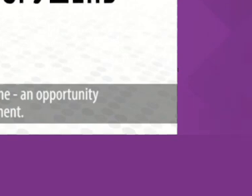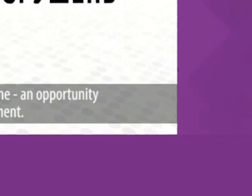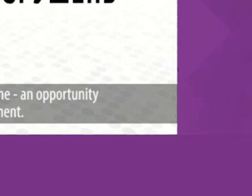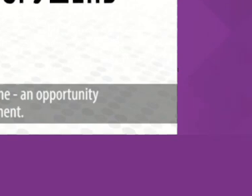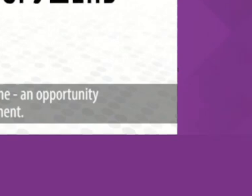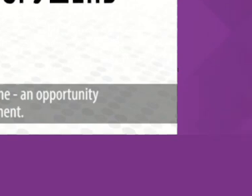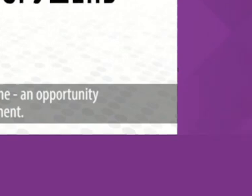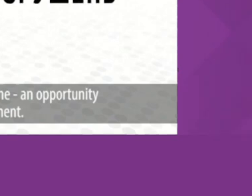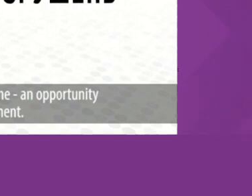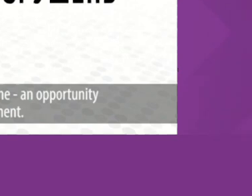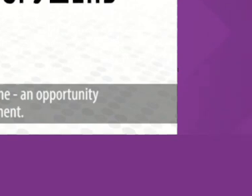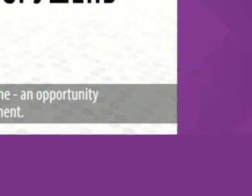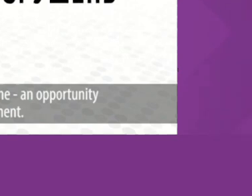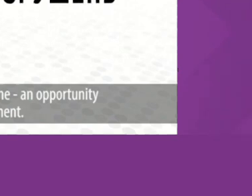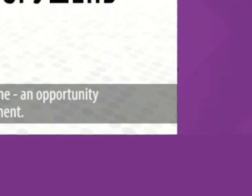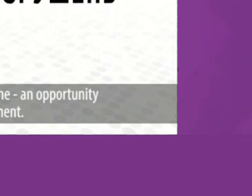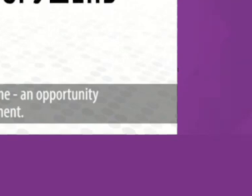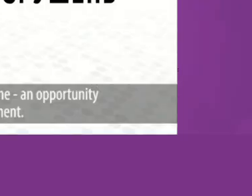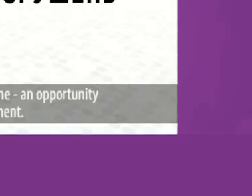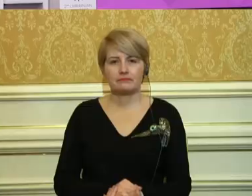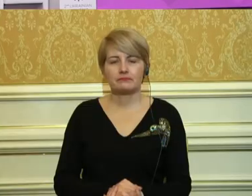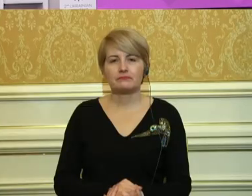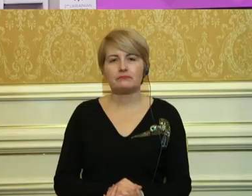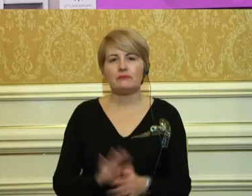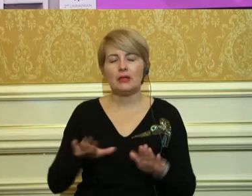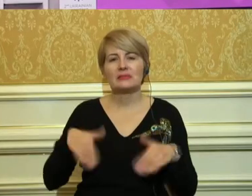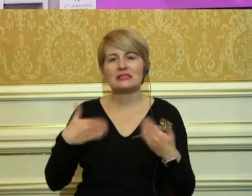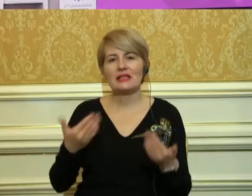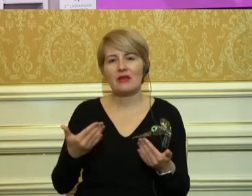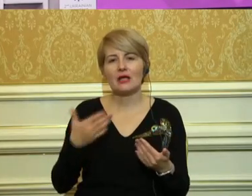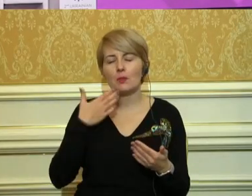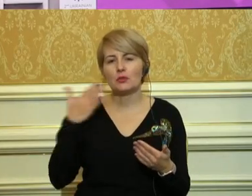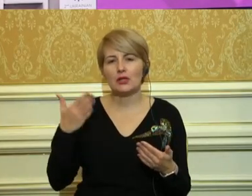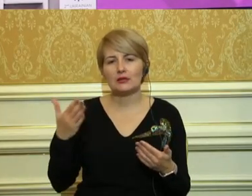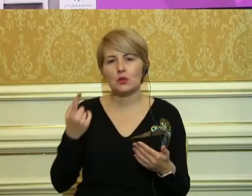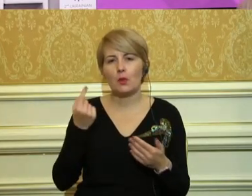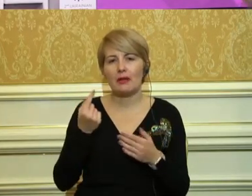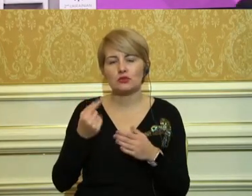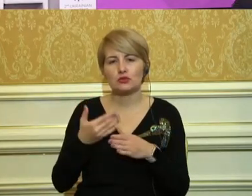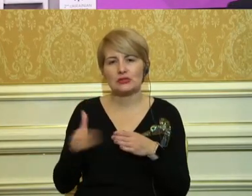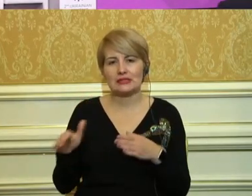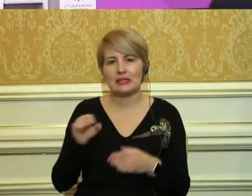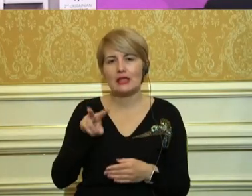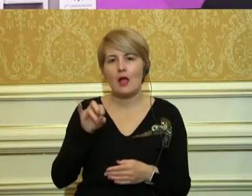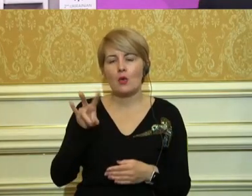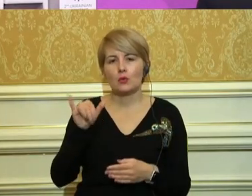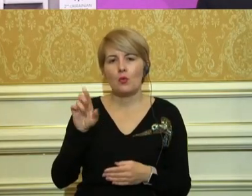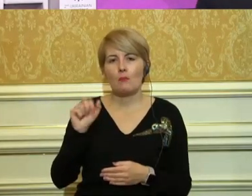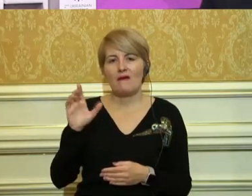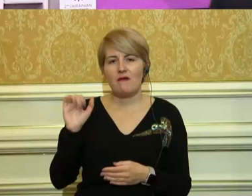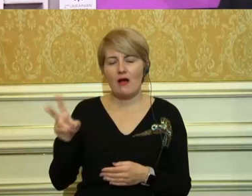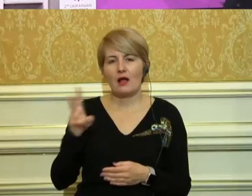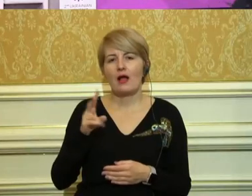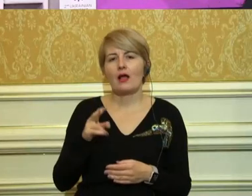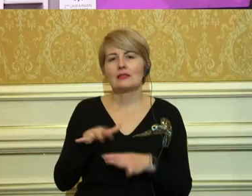the encouragement time for gender changes. So I would like to represent the moderator of the first